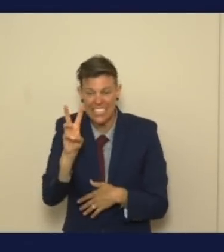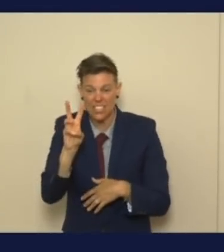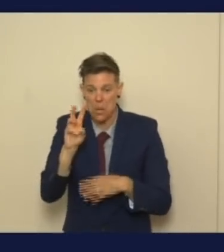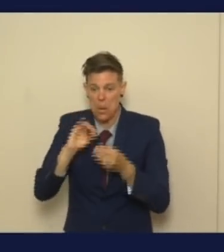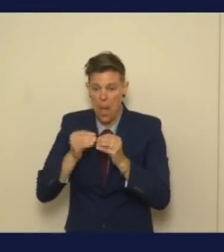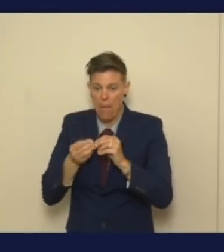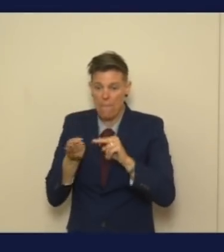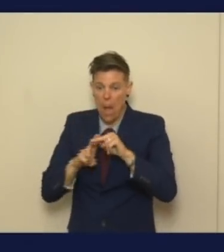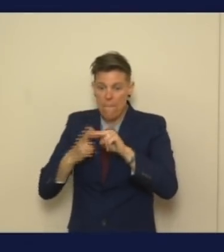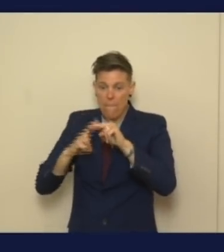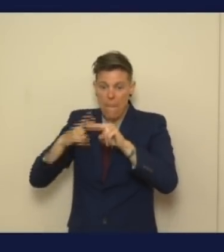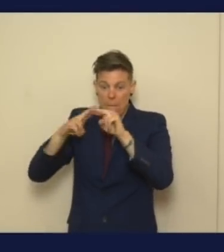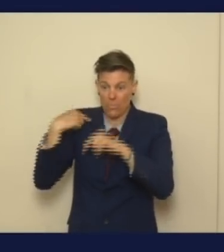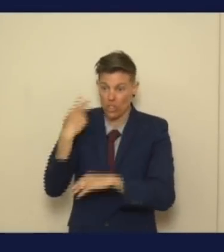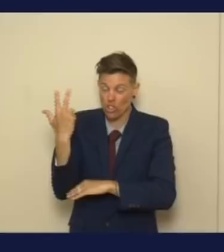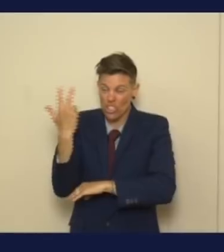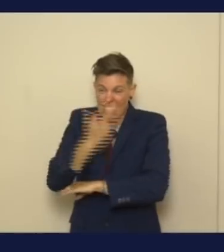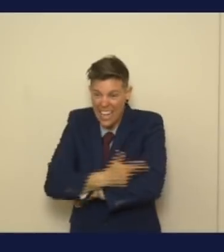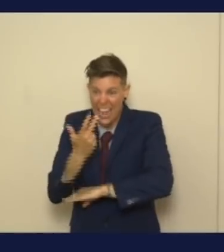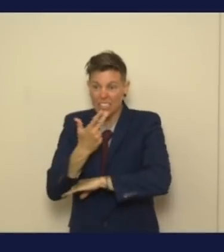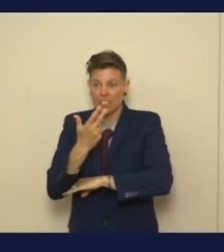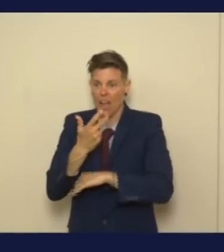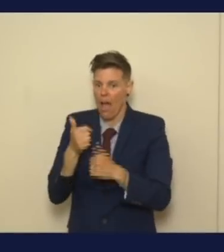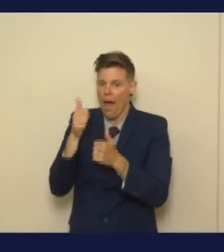single region.